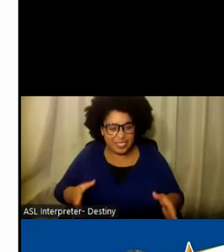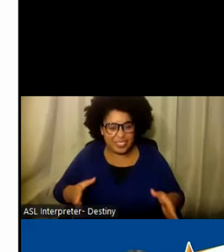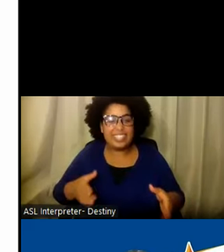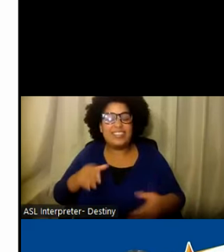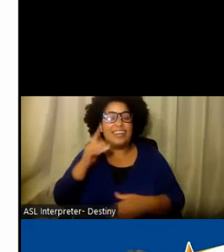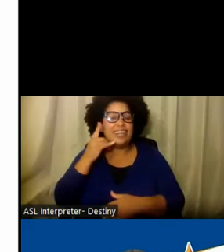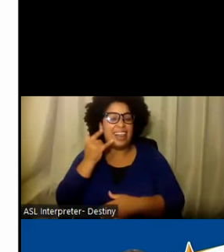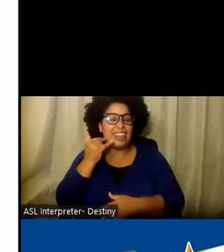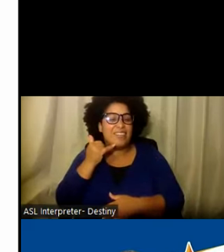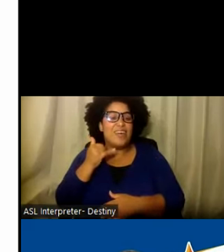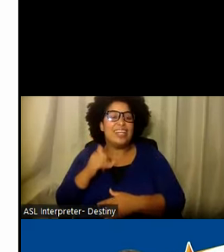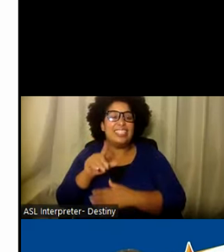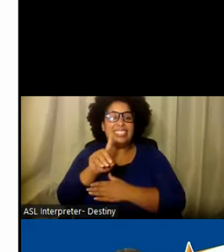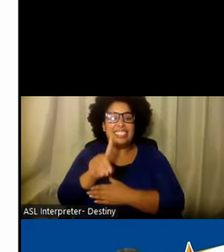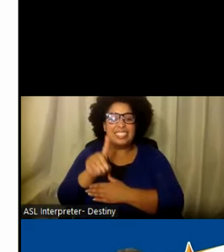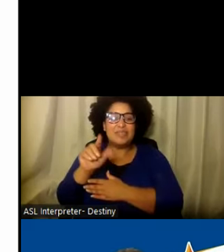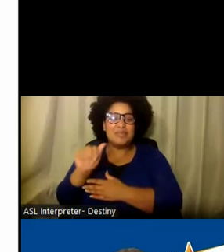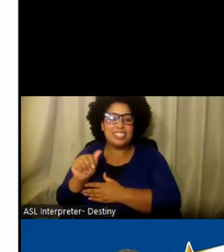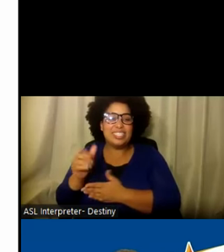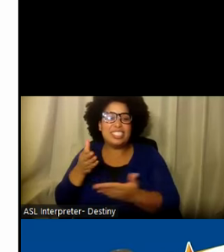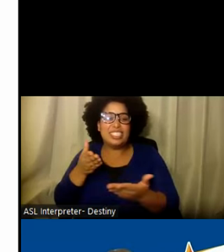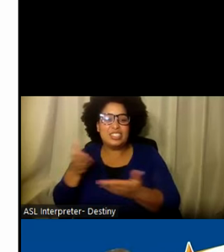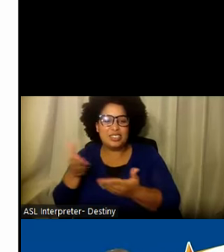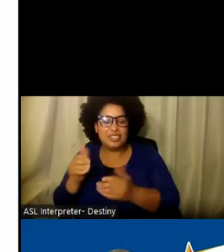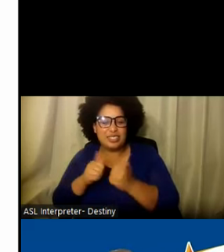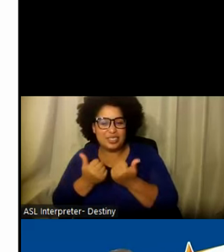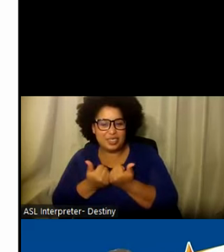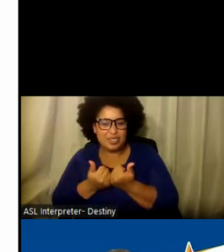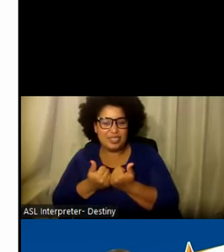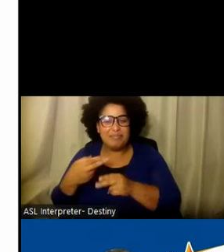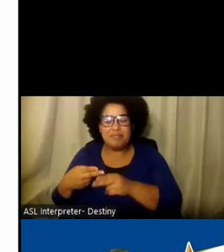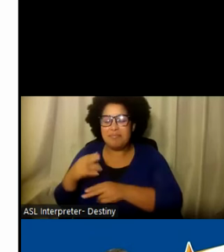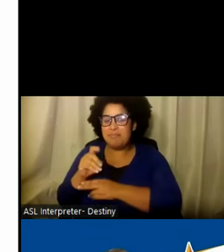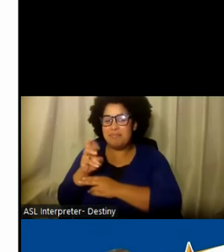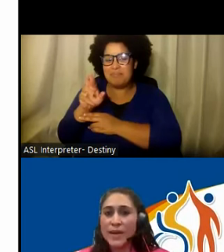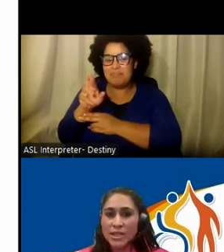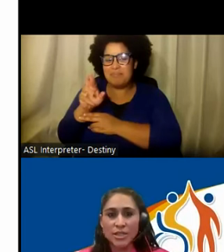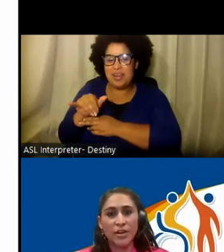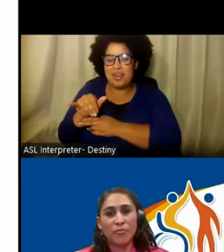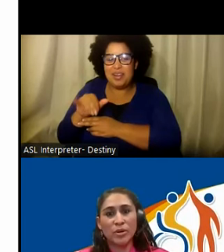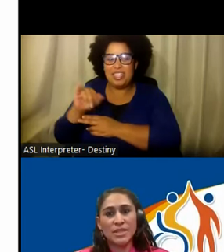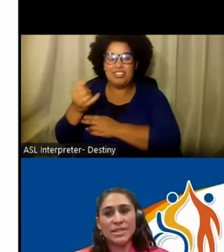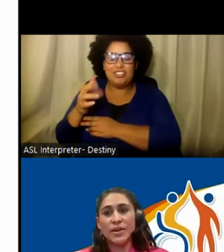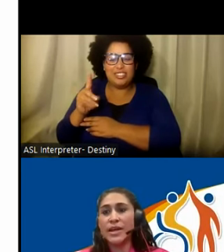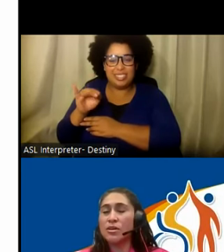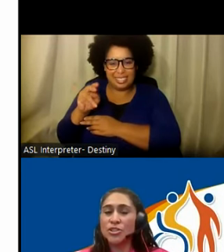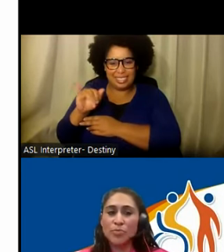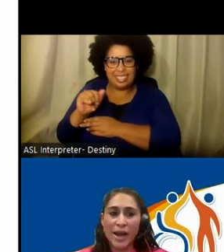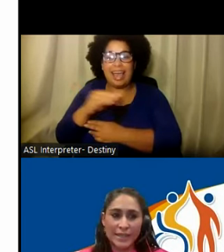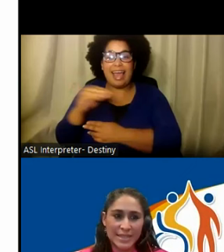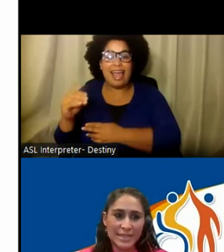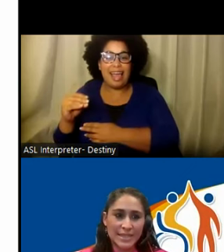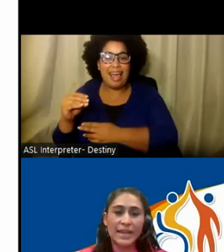Services Association, Barry Giardini, and Amber Carey Navarrete, Director of Person Center and